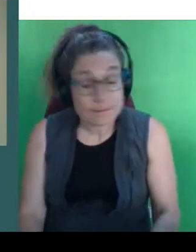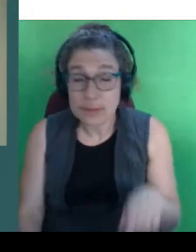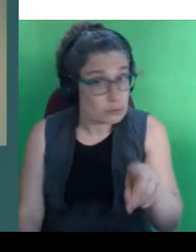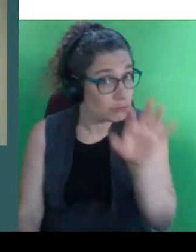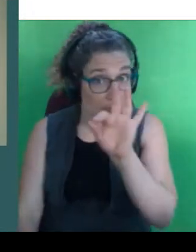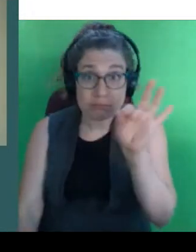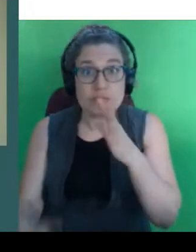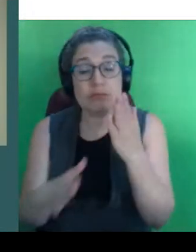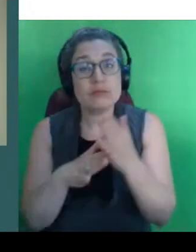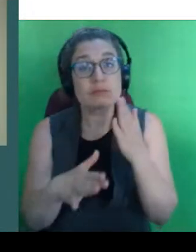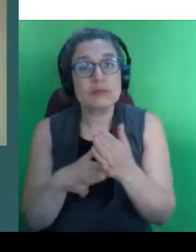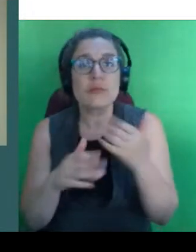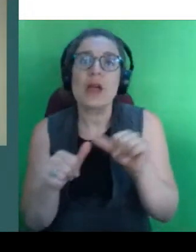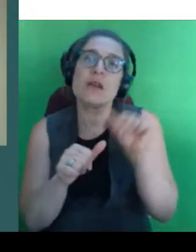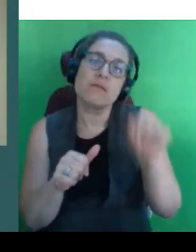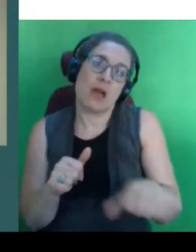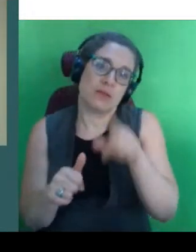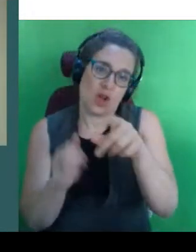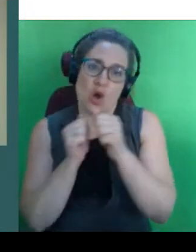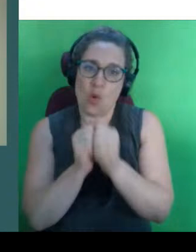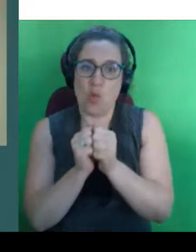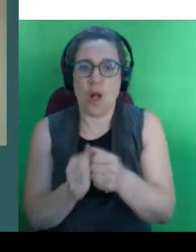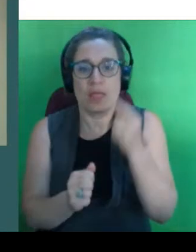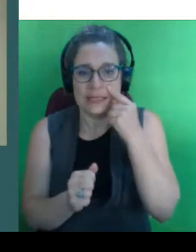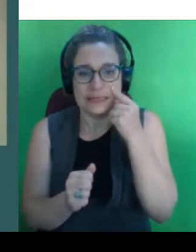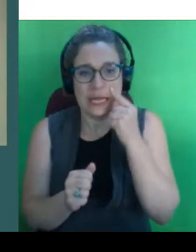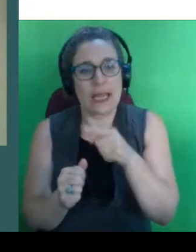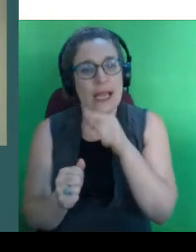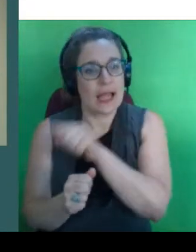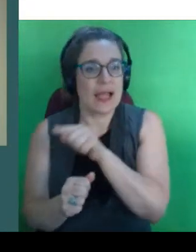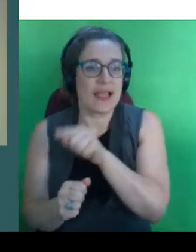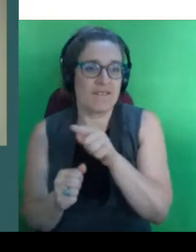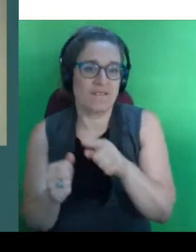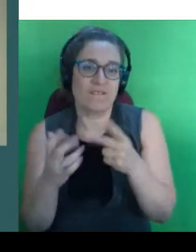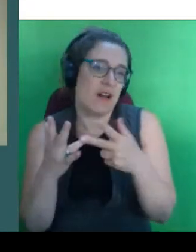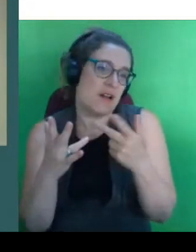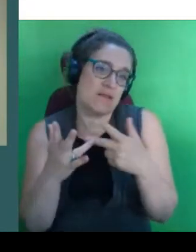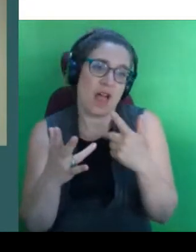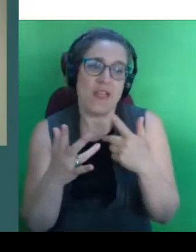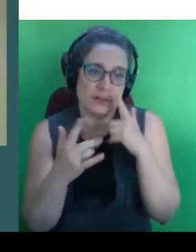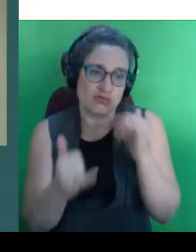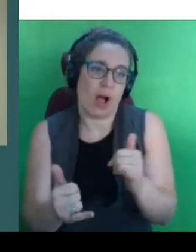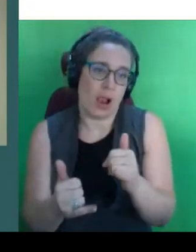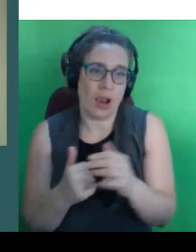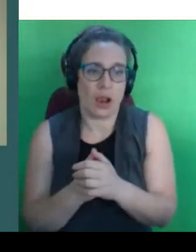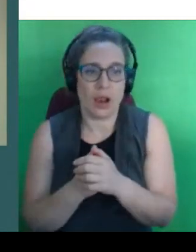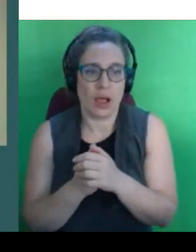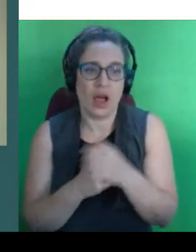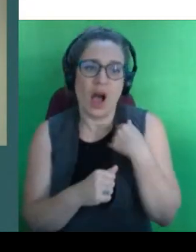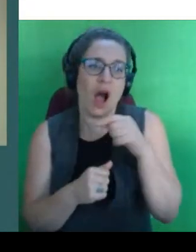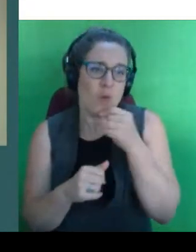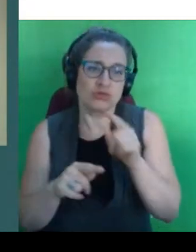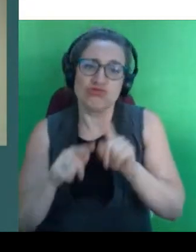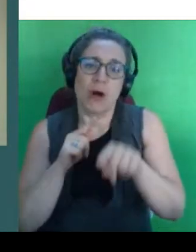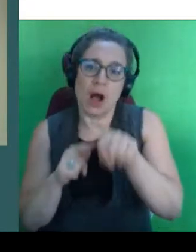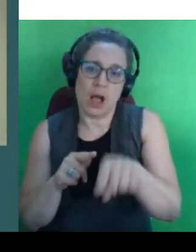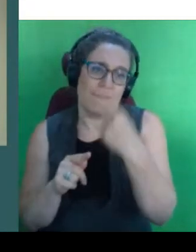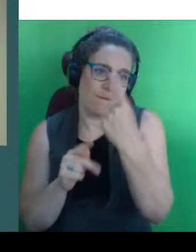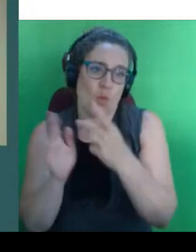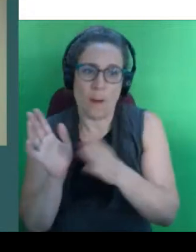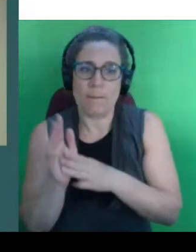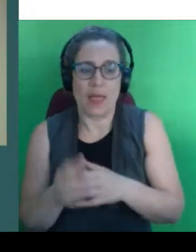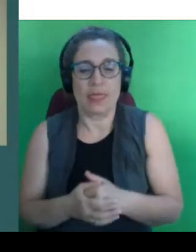would be to see whether a leukotriene receptor could add anything into the mix. And I would try that for a month.